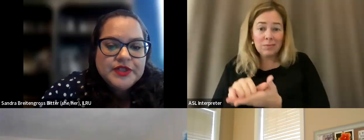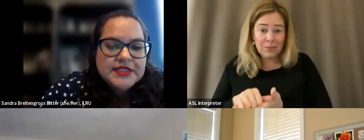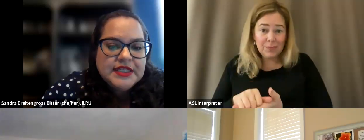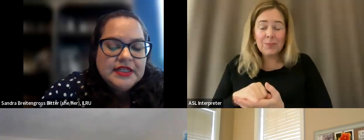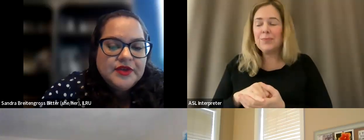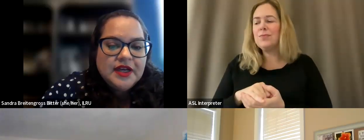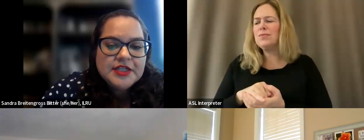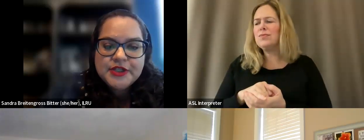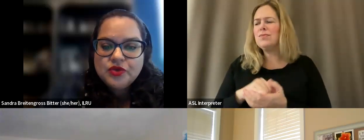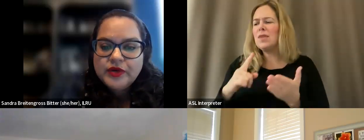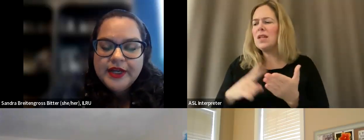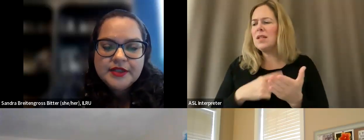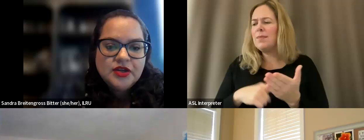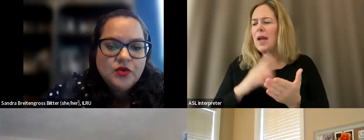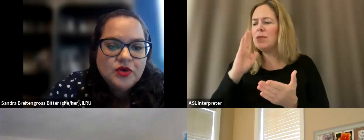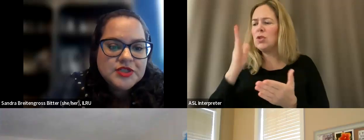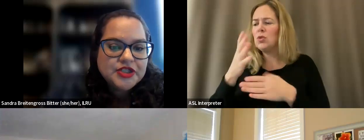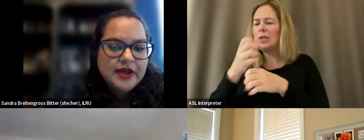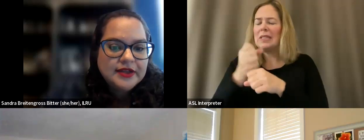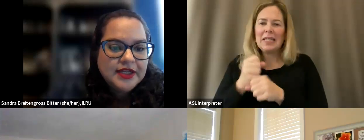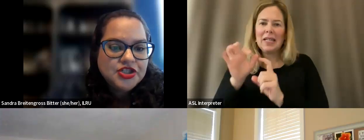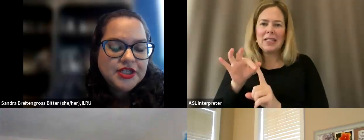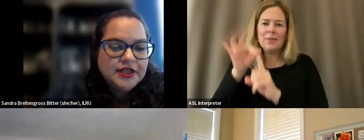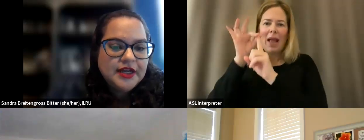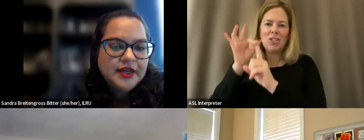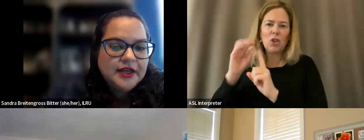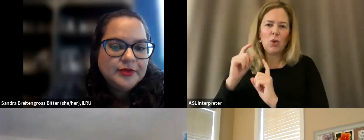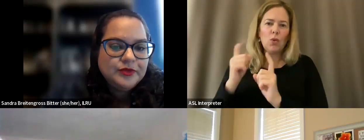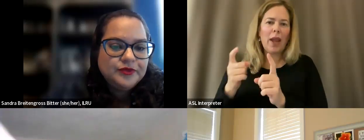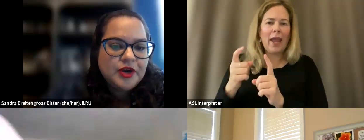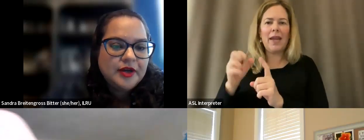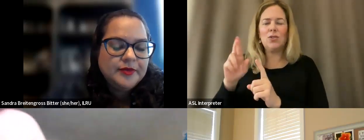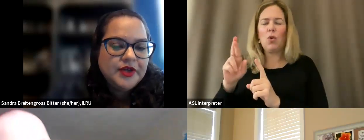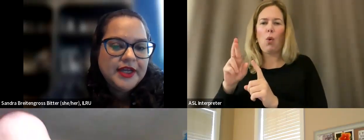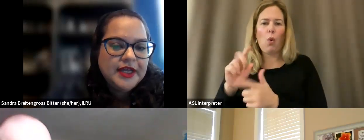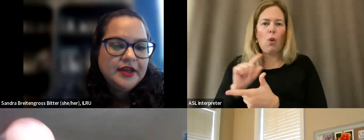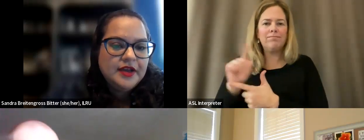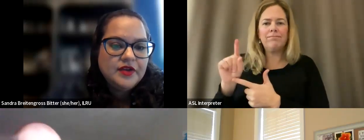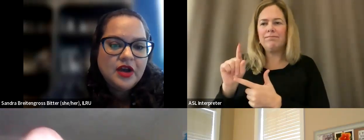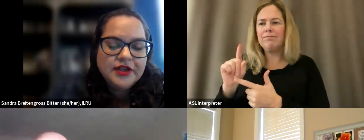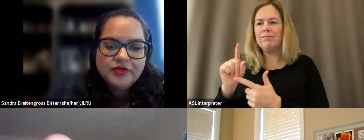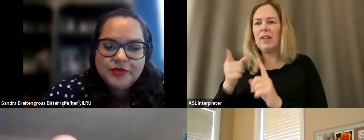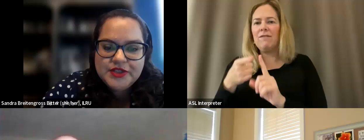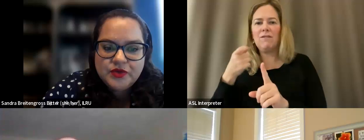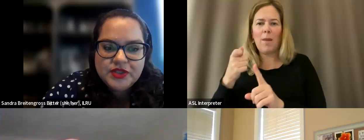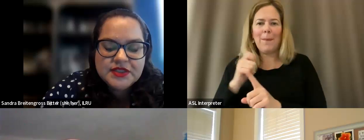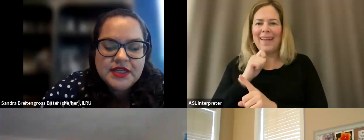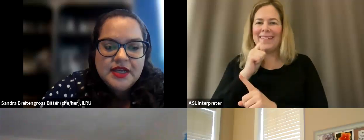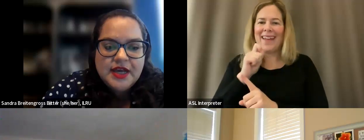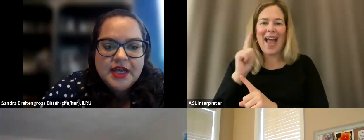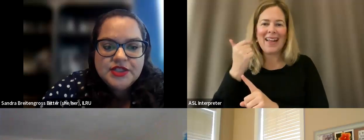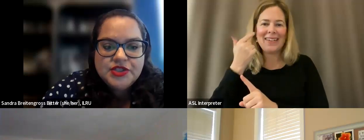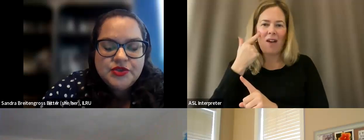sometimes you will receive a special grant or a special allocation from a non-government